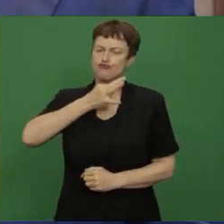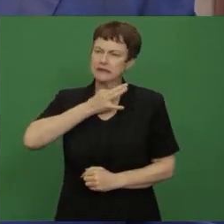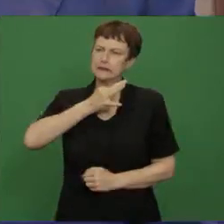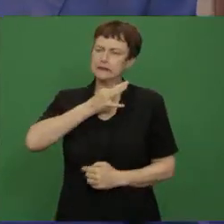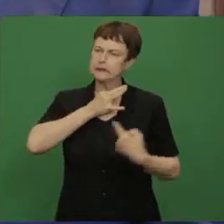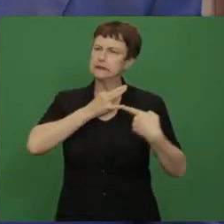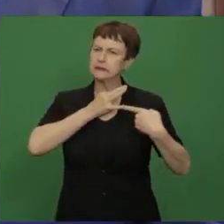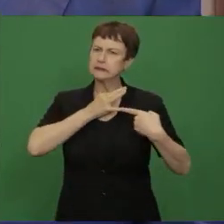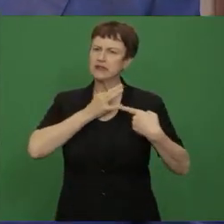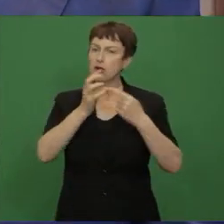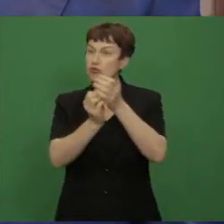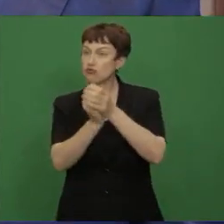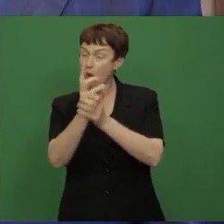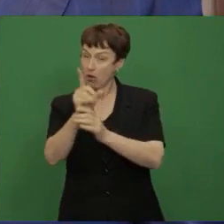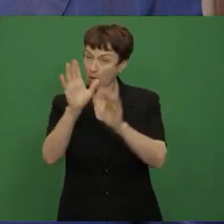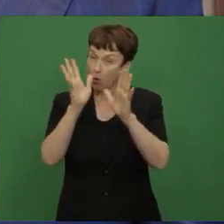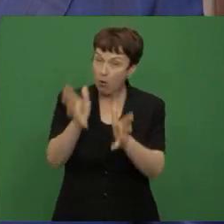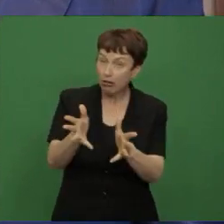the downside.